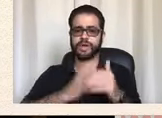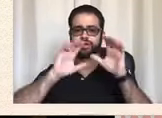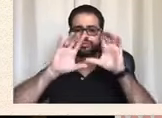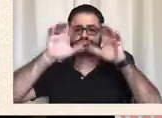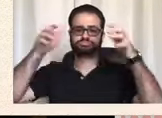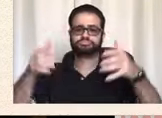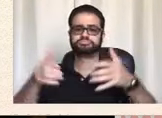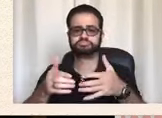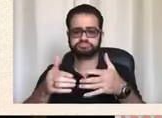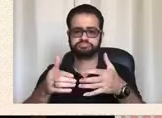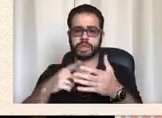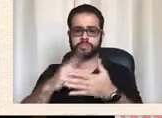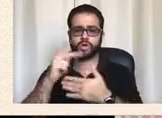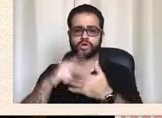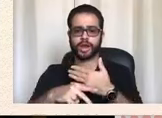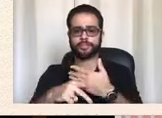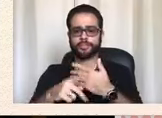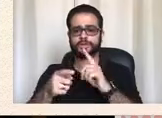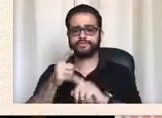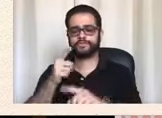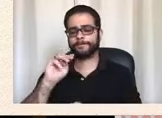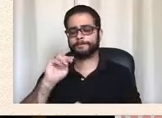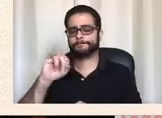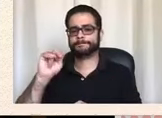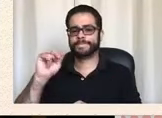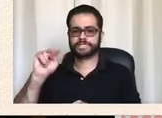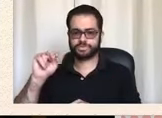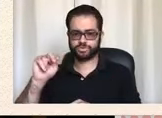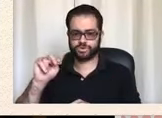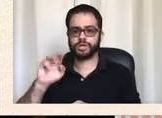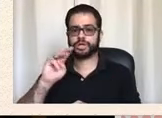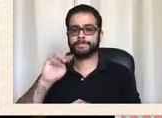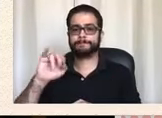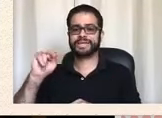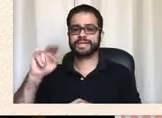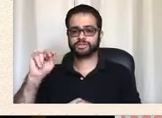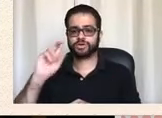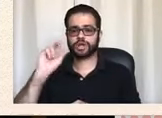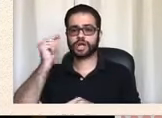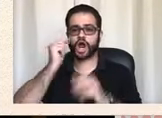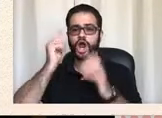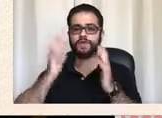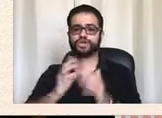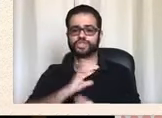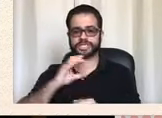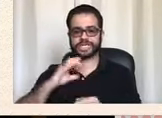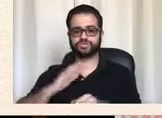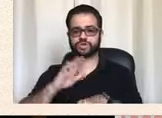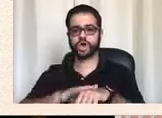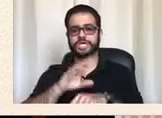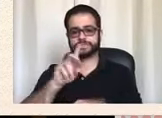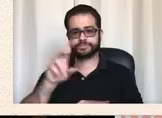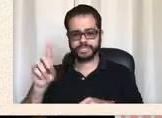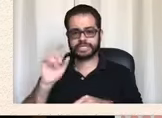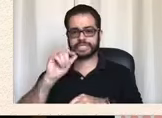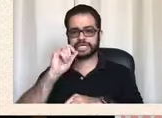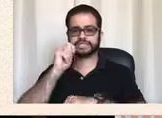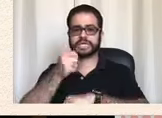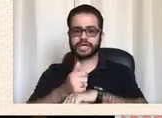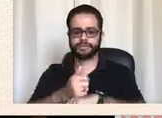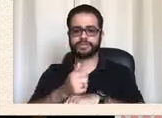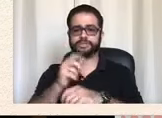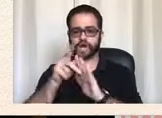out of Minnesota, the Minnesota Governor's Council on Disability. They were the ones who actually created the Partners in Policymaking program. The speakers